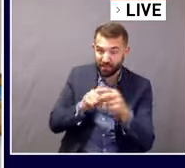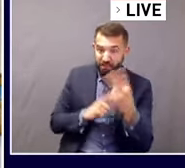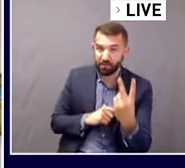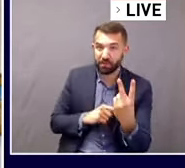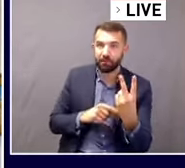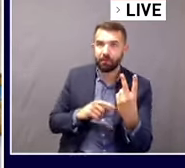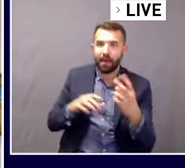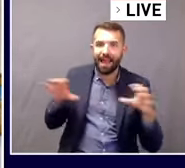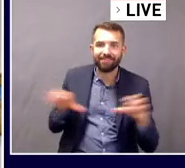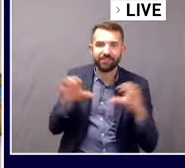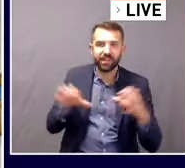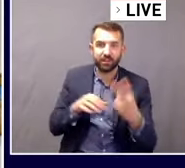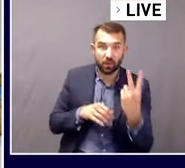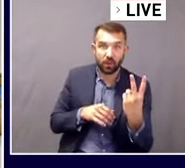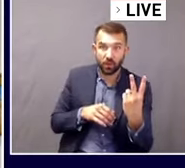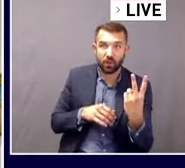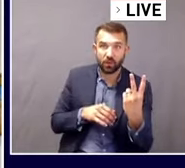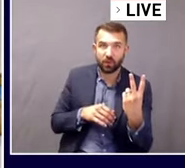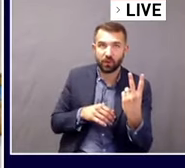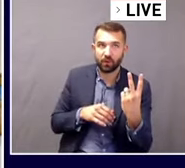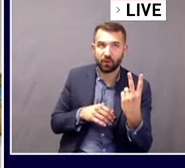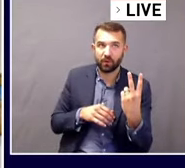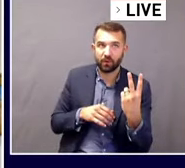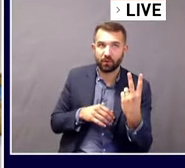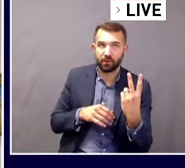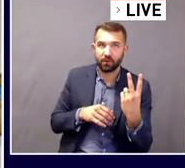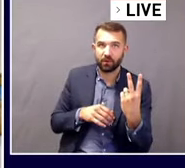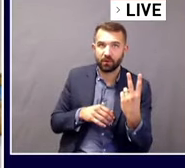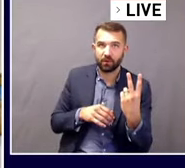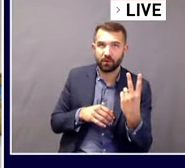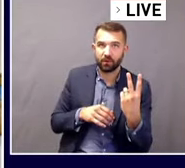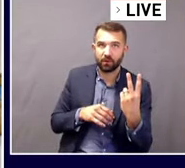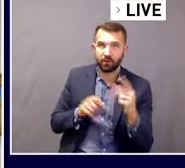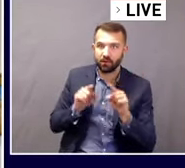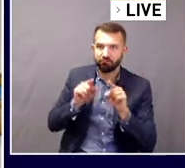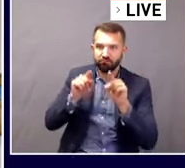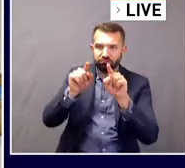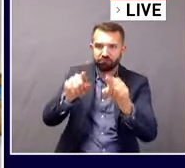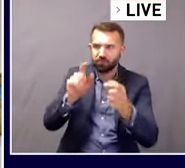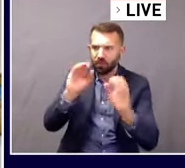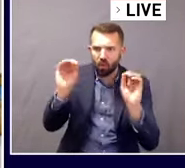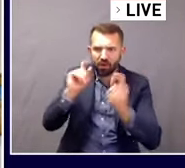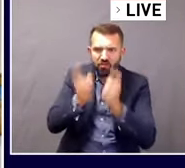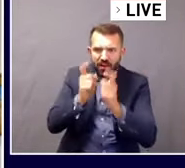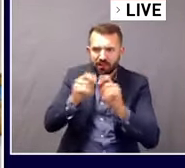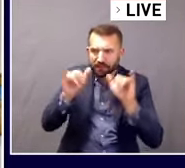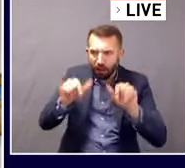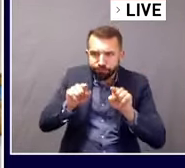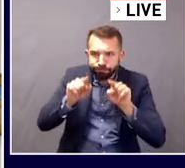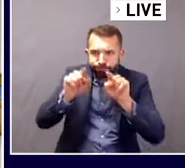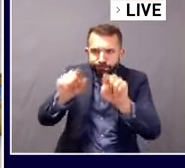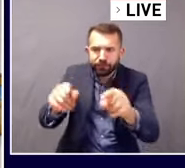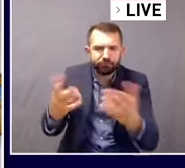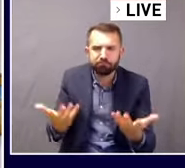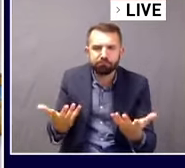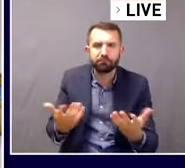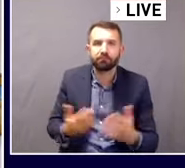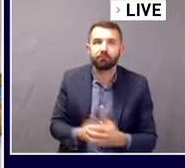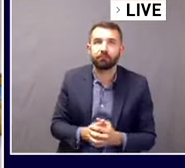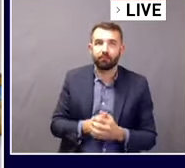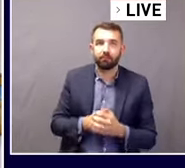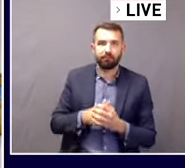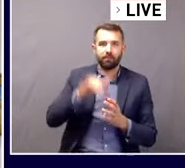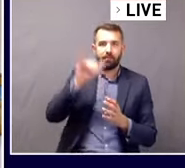quite dramatically. I don't know that we can, again, quickly conclude that, but long haulers, nor can we